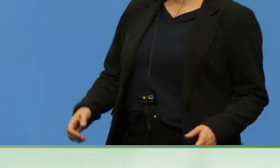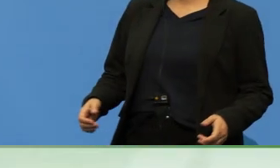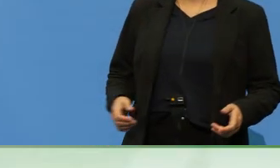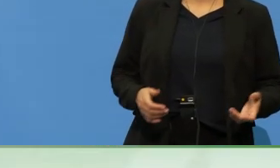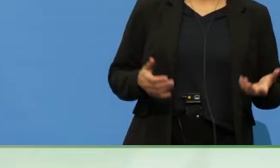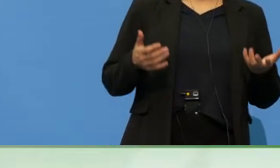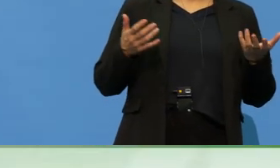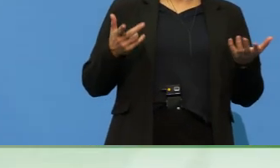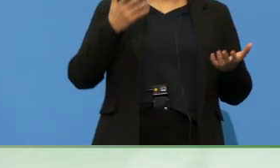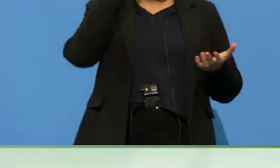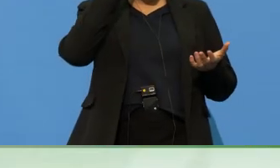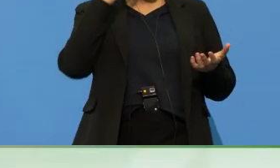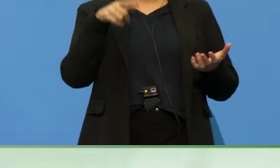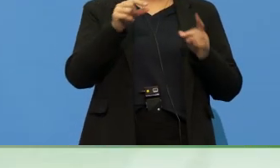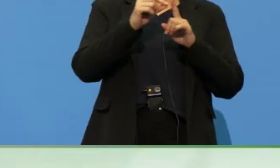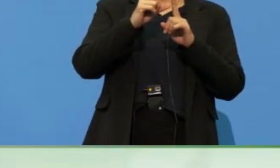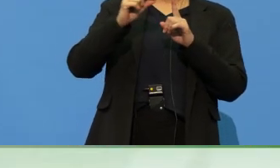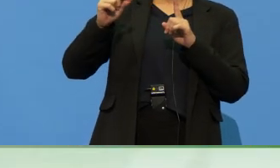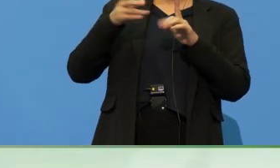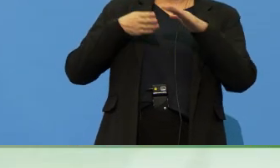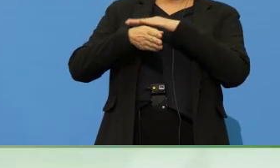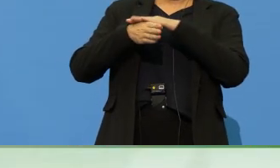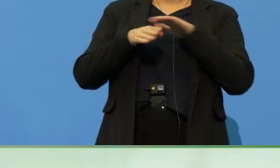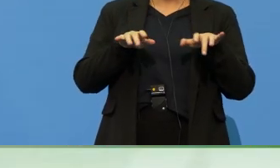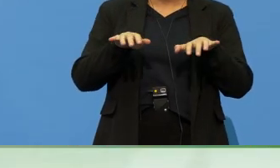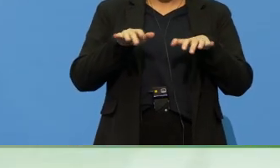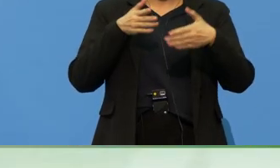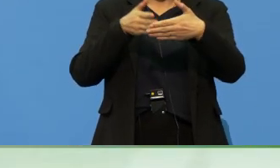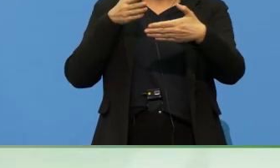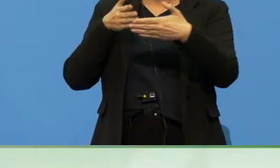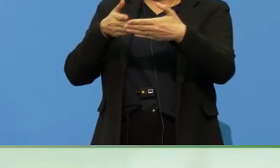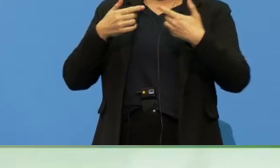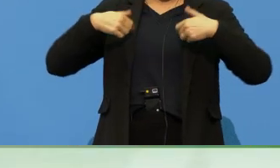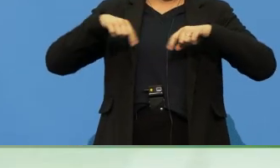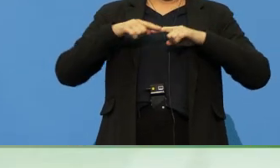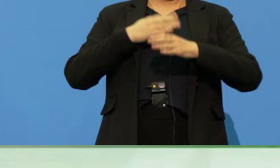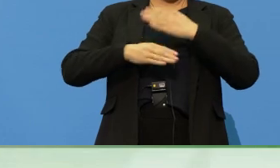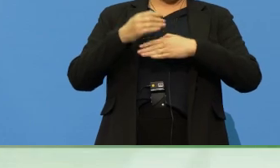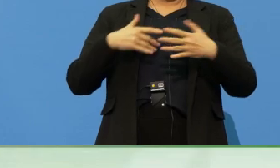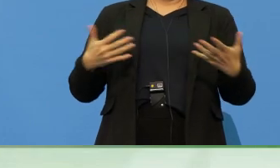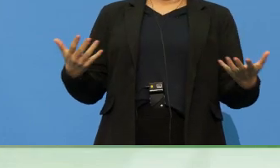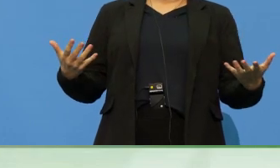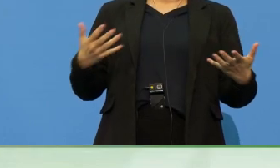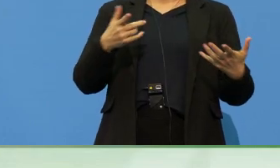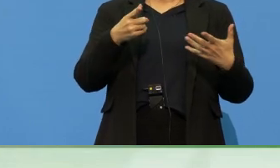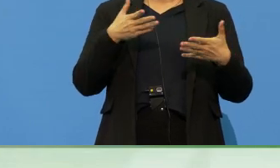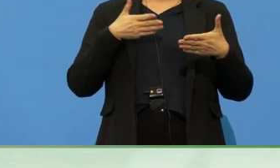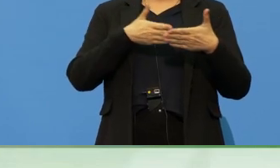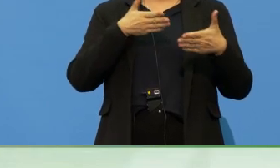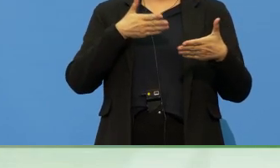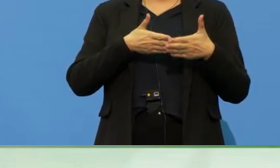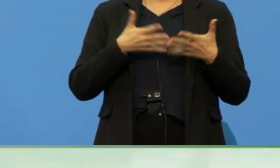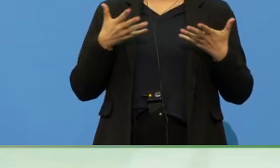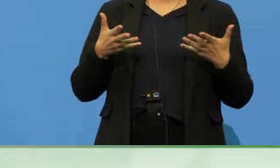challenge. So we are very happy about this news, and this digital center will open